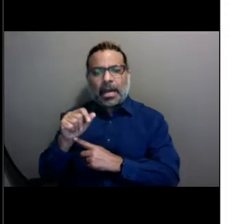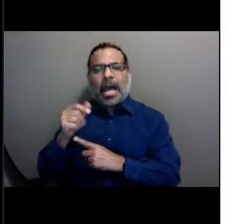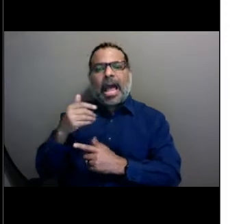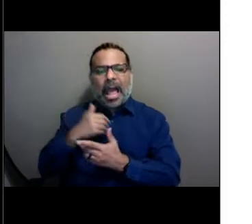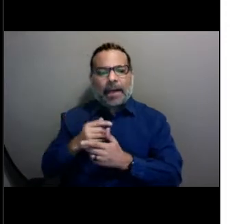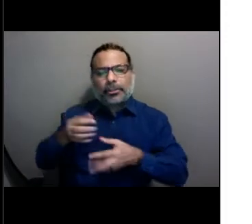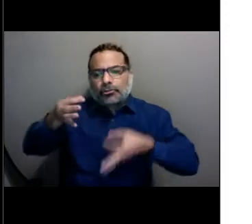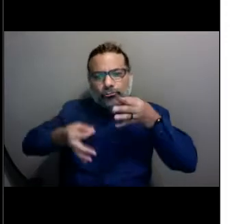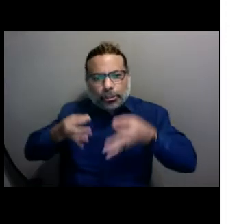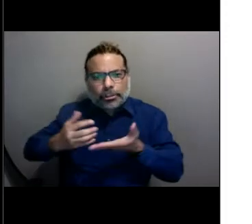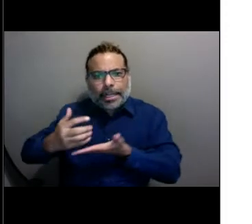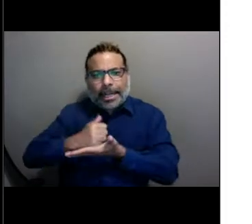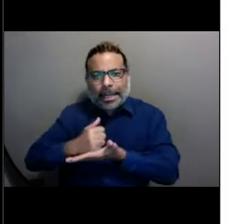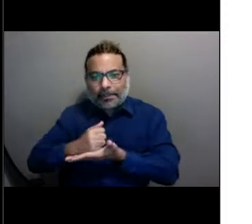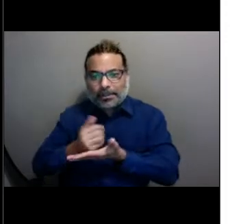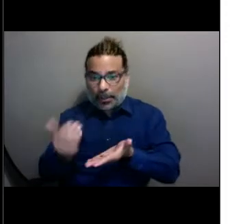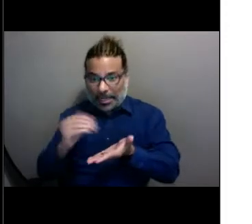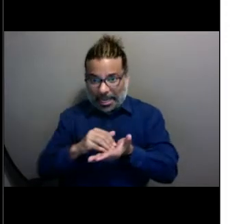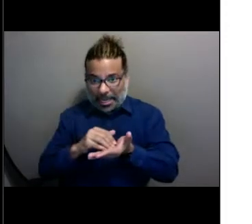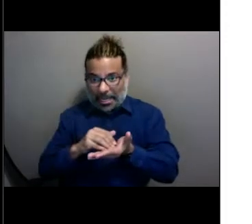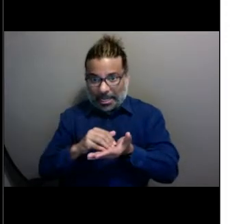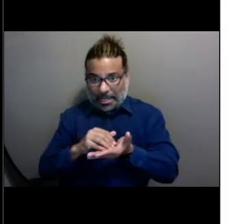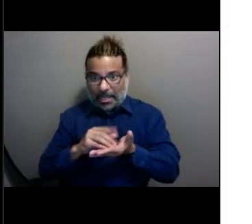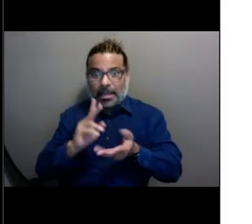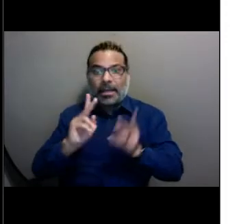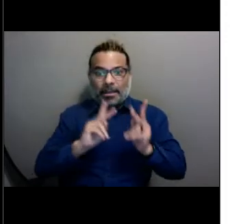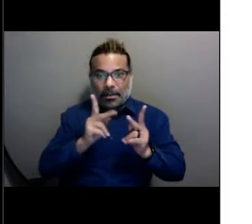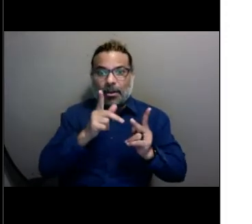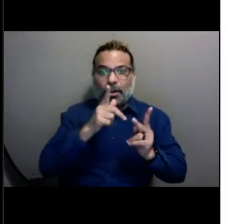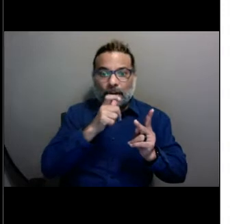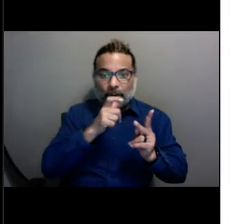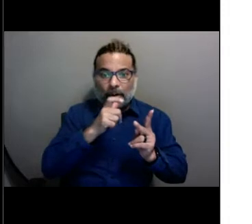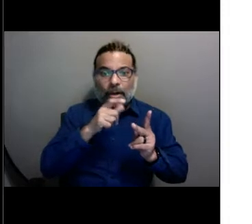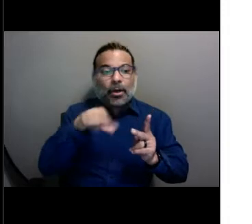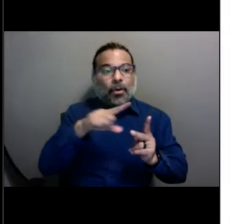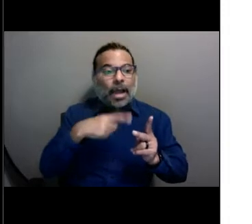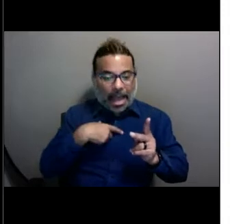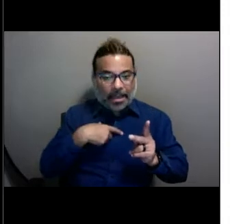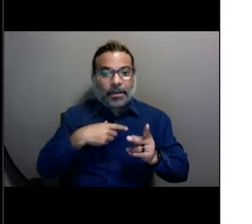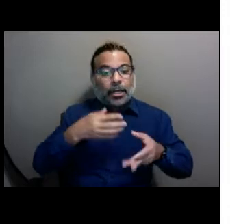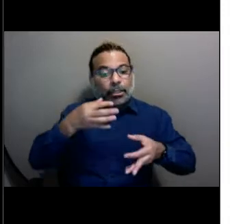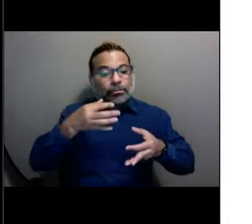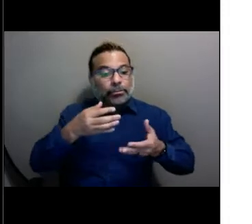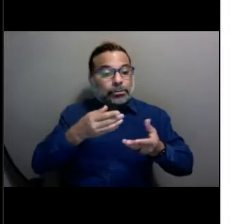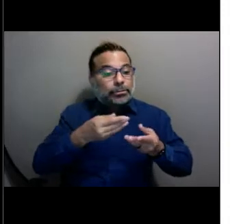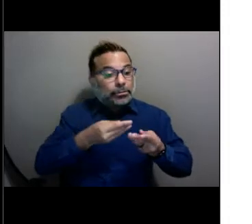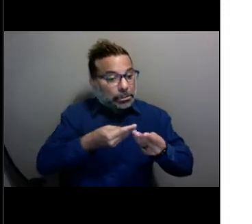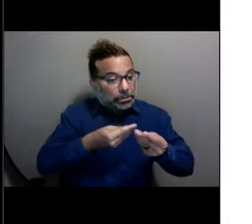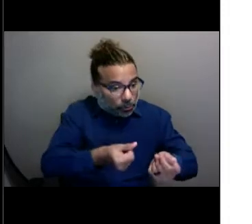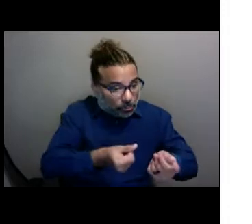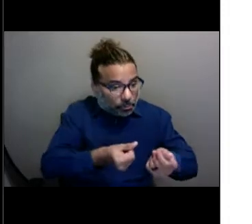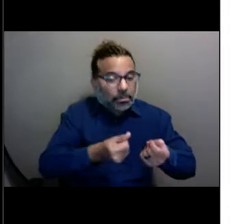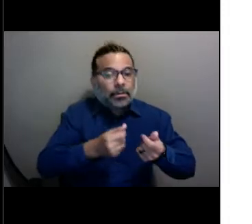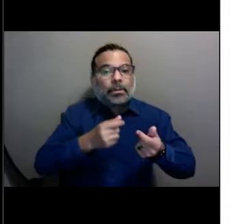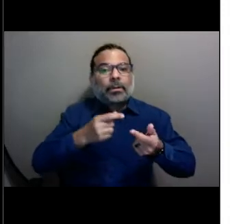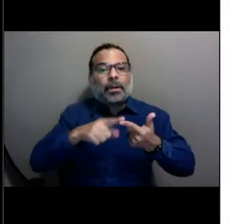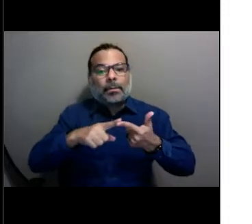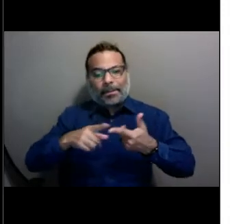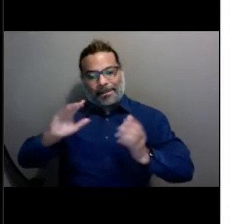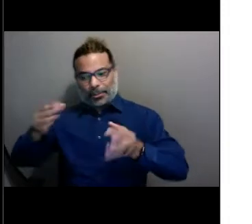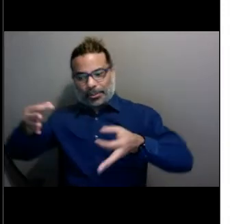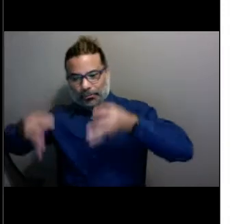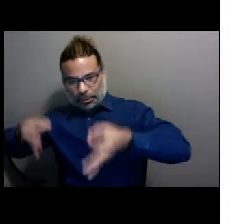income. So again, those are the people with disposable income 30% higher than the average expenditure